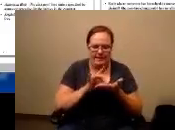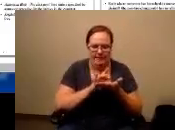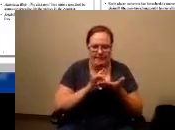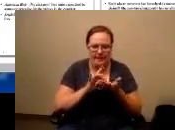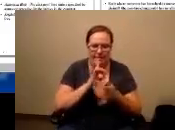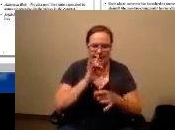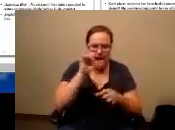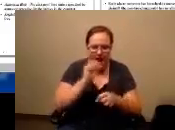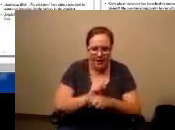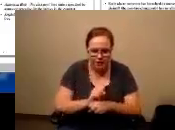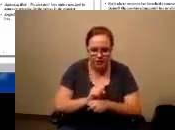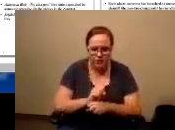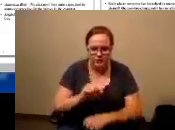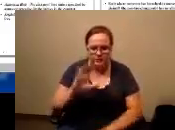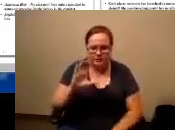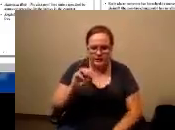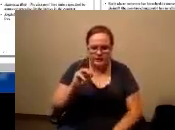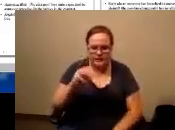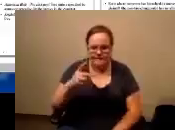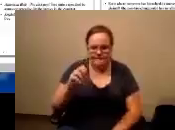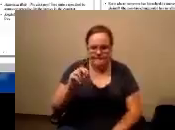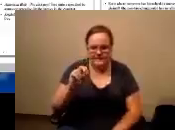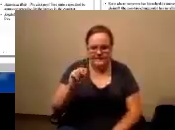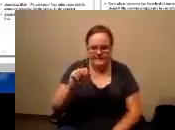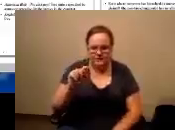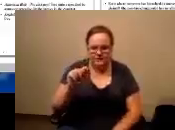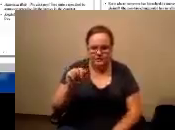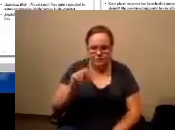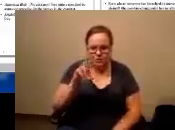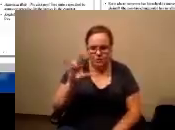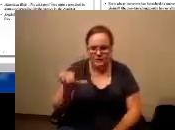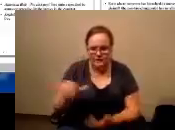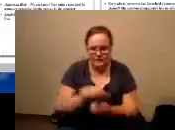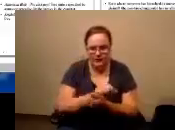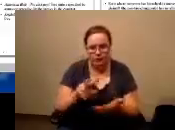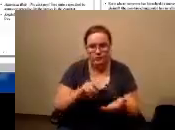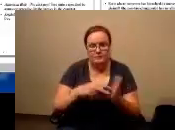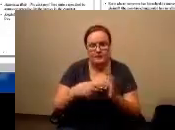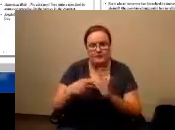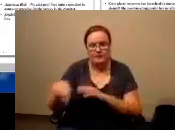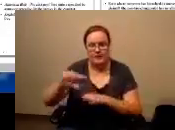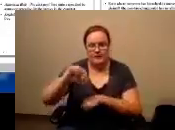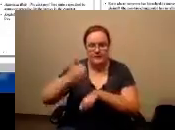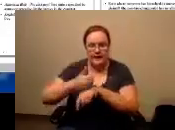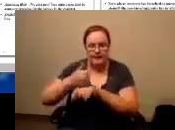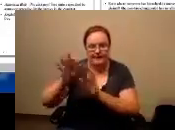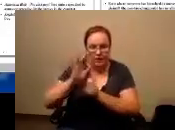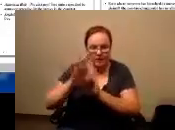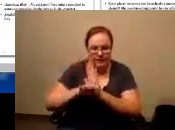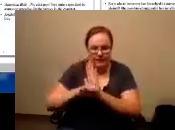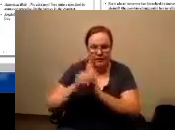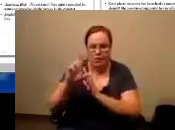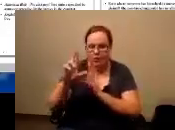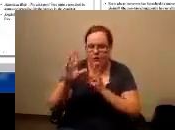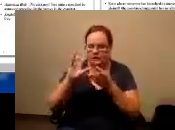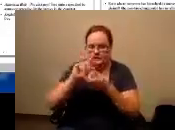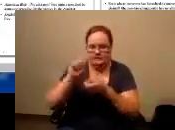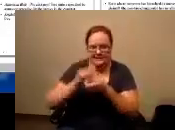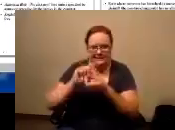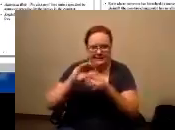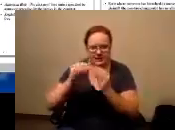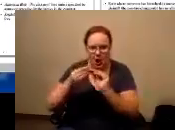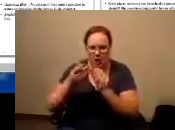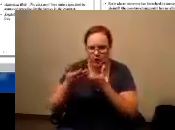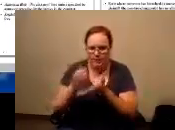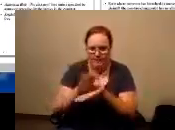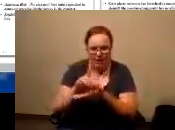actual compensatory damages. So they set out a formula or a dollar amount. They